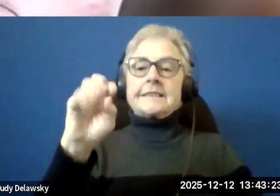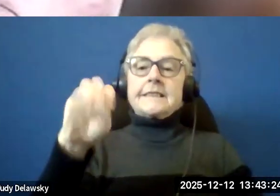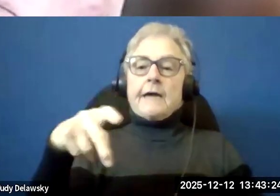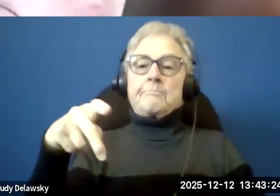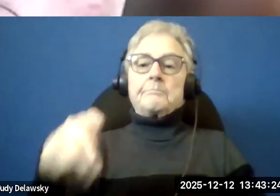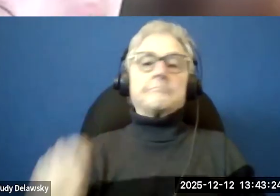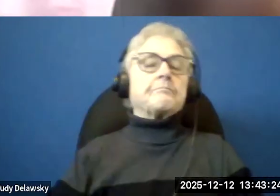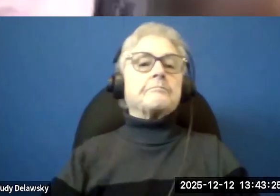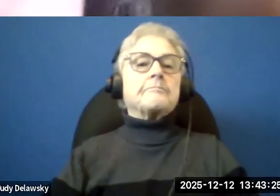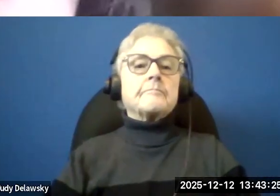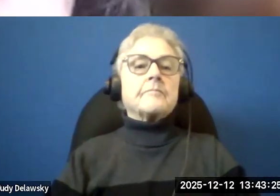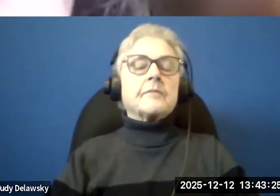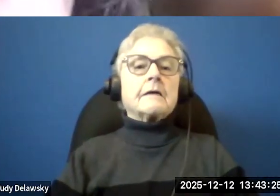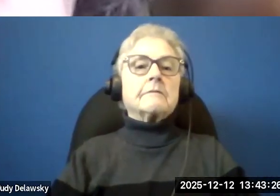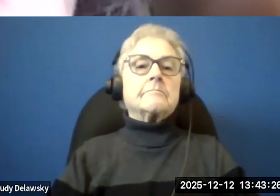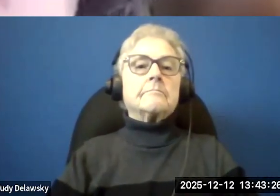And